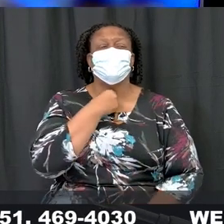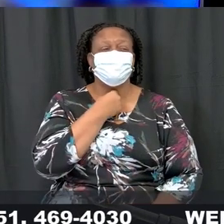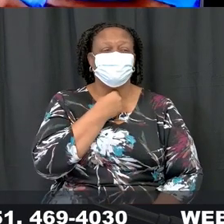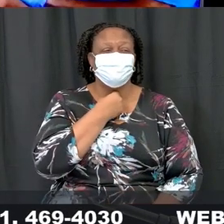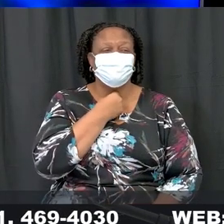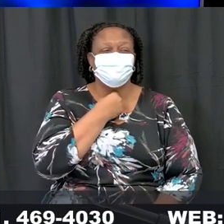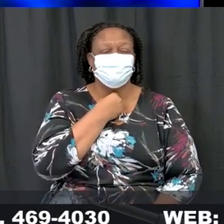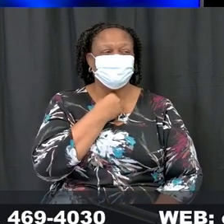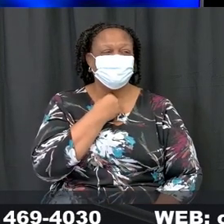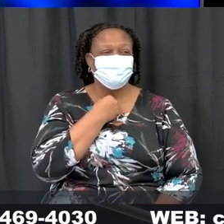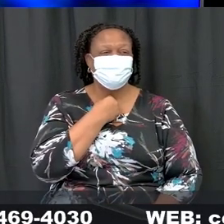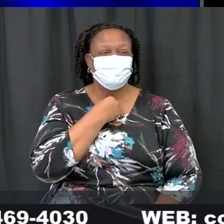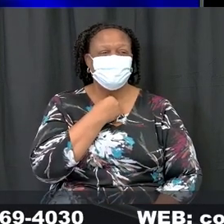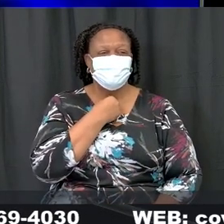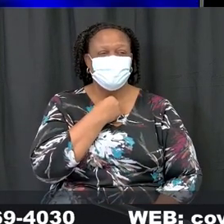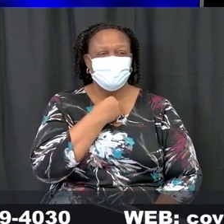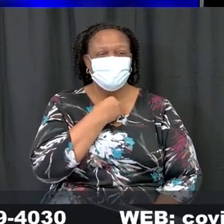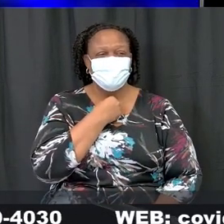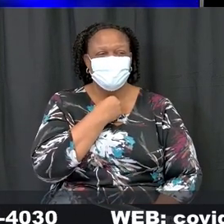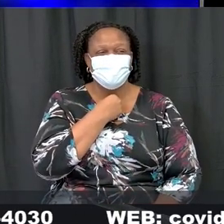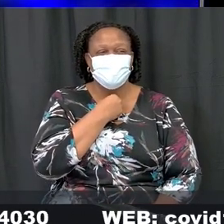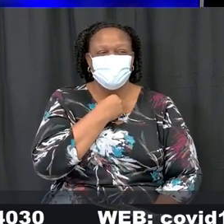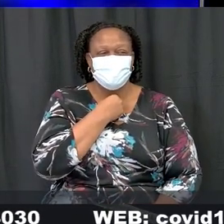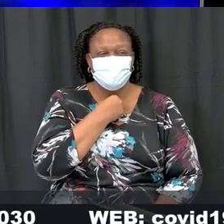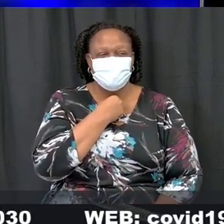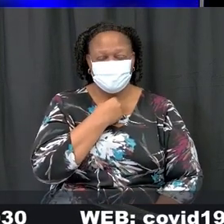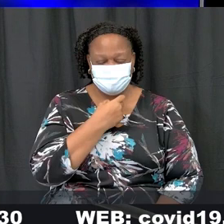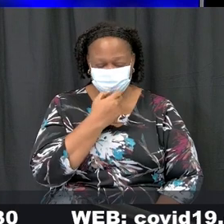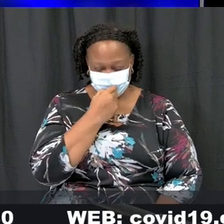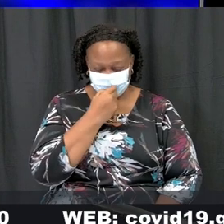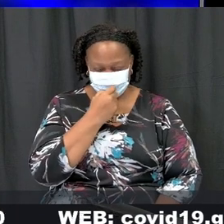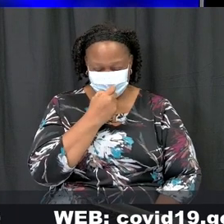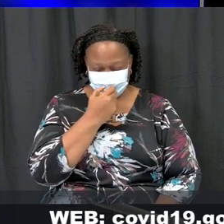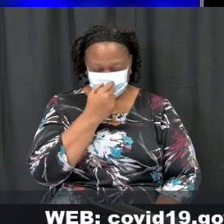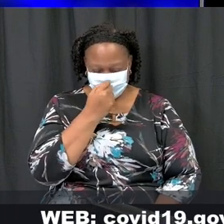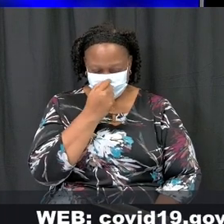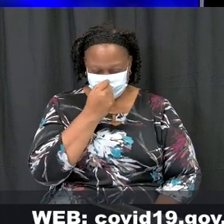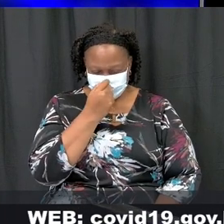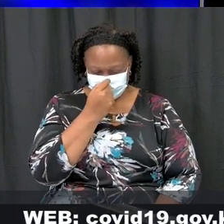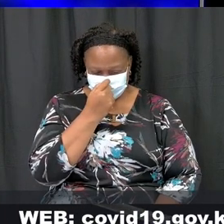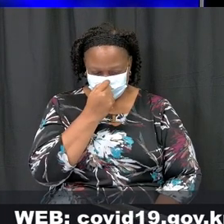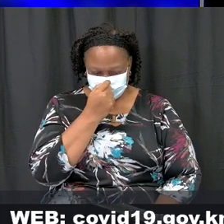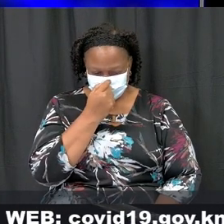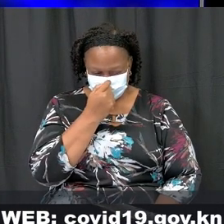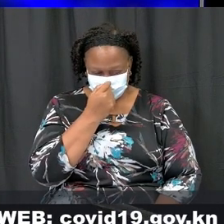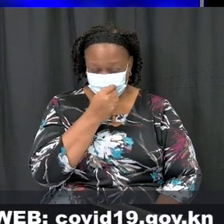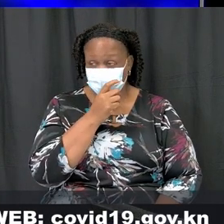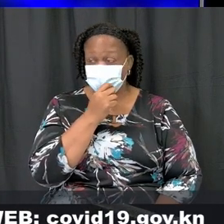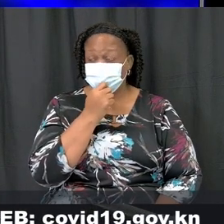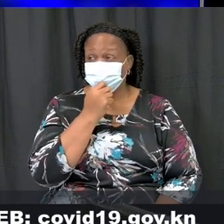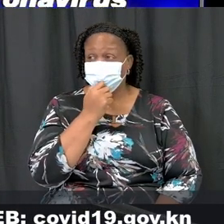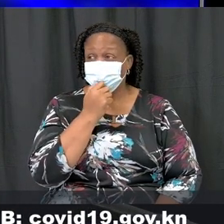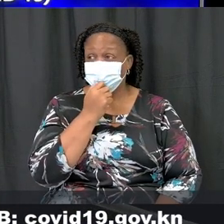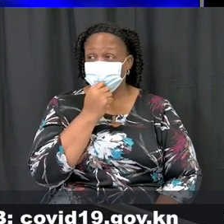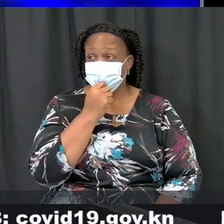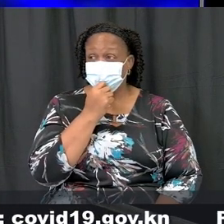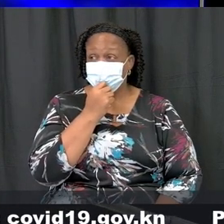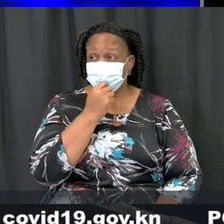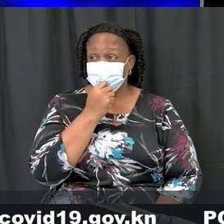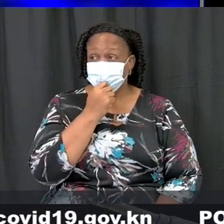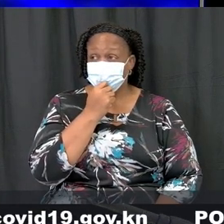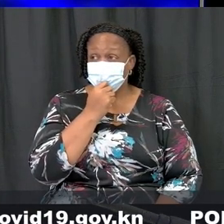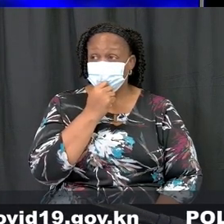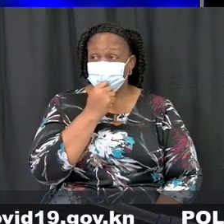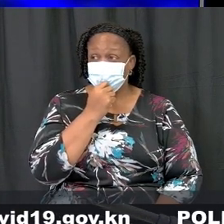to remove an individual from the general population in the interest of protecting health and safety, including but not limited